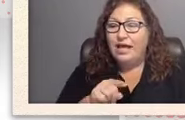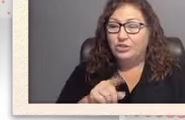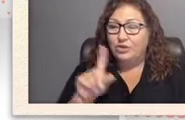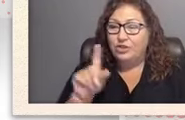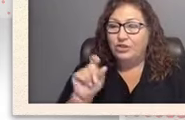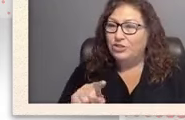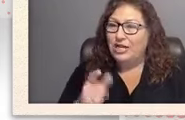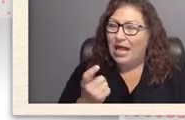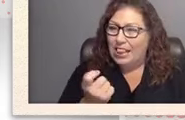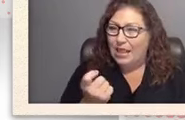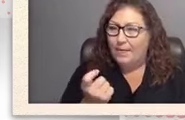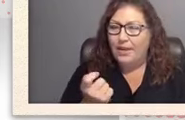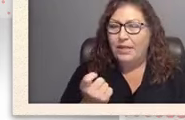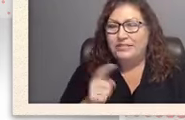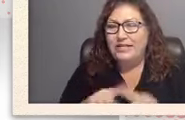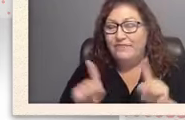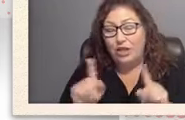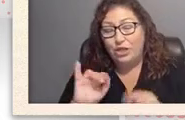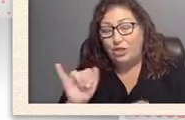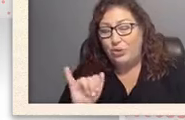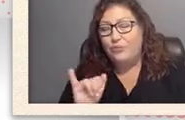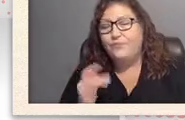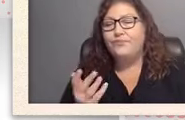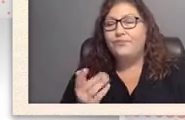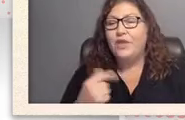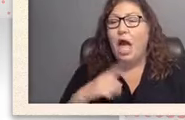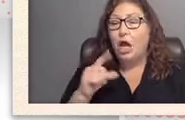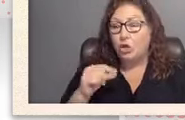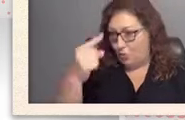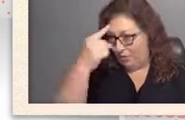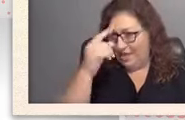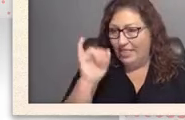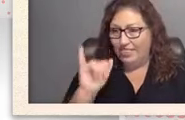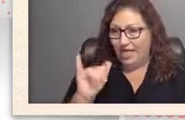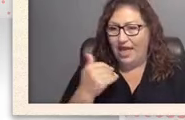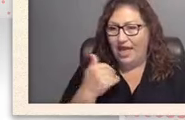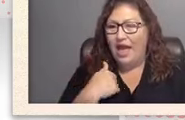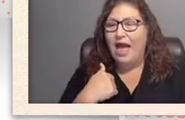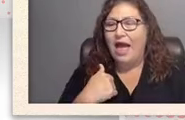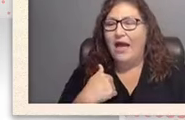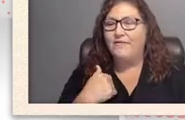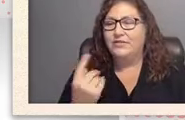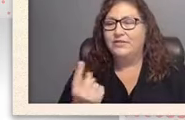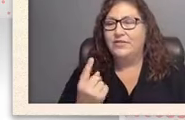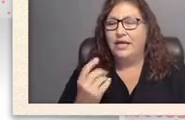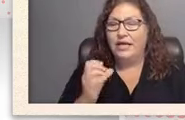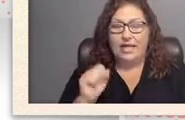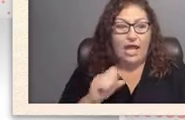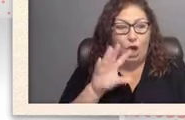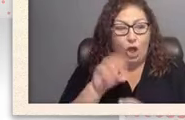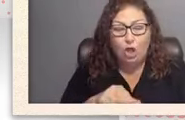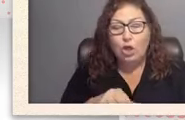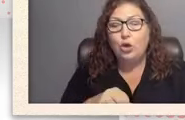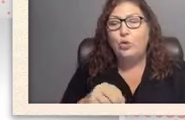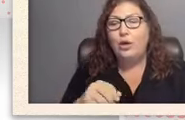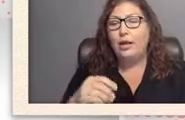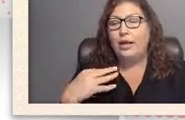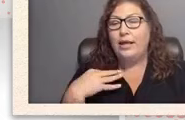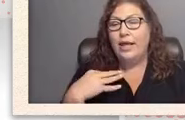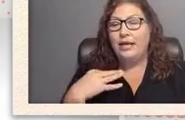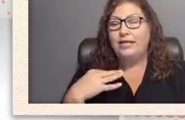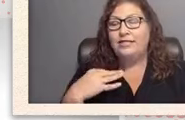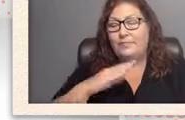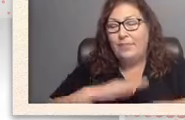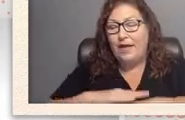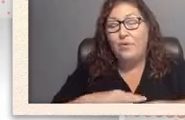bit differently too, I do think there is a space to include candidate platforms. I mean, especially at the